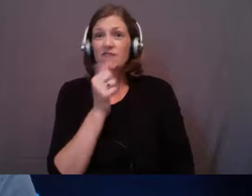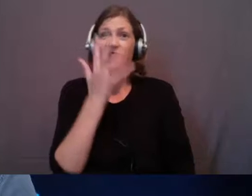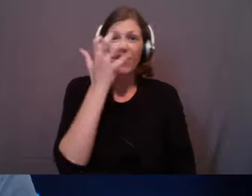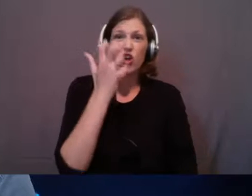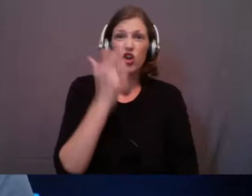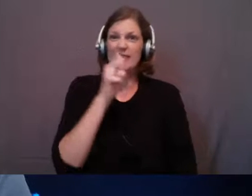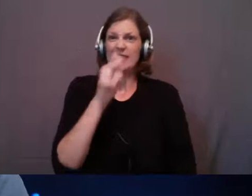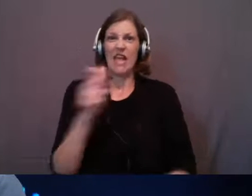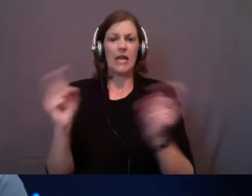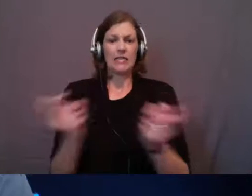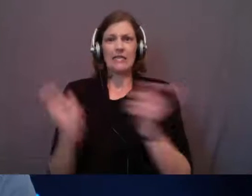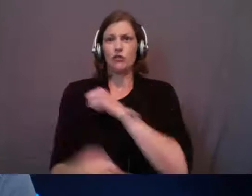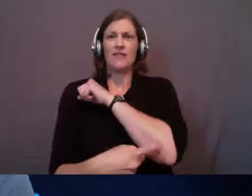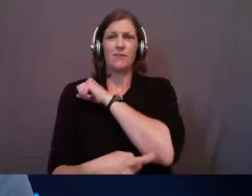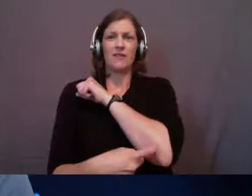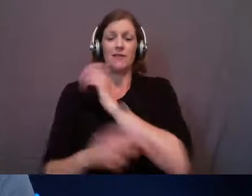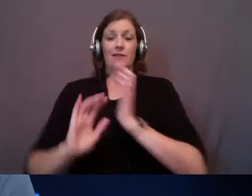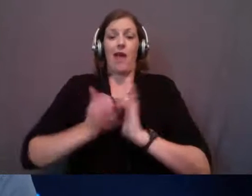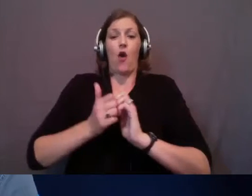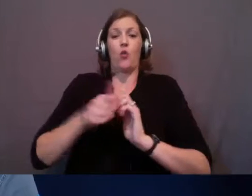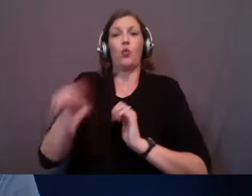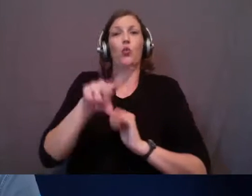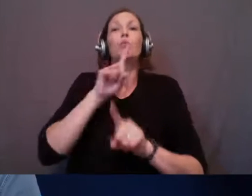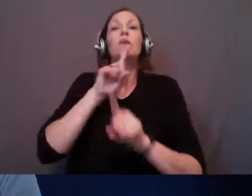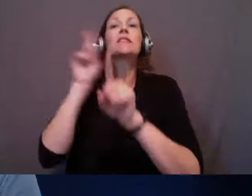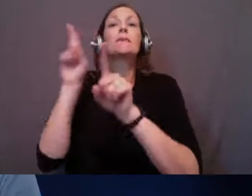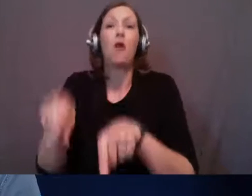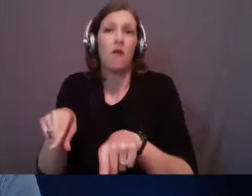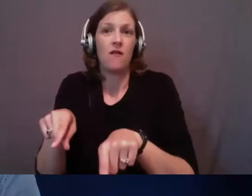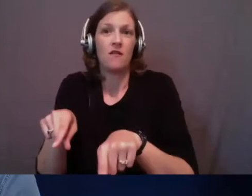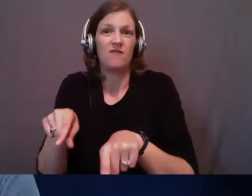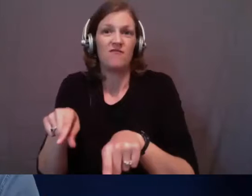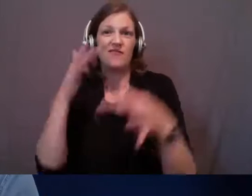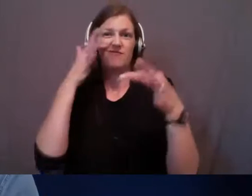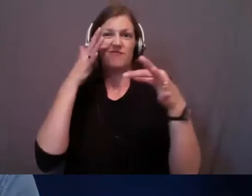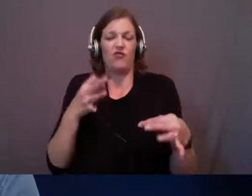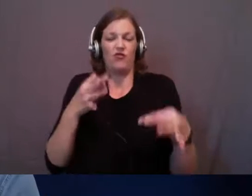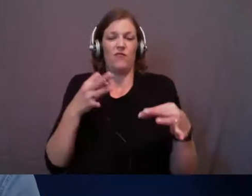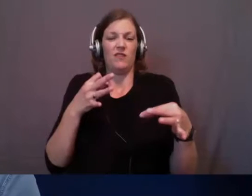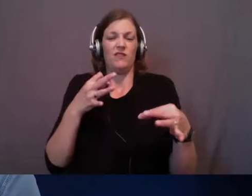be tempted. It is how we respond when we are tempted that determines the kind of person we will be.